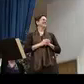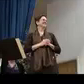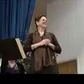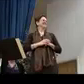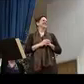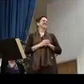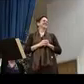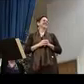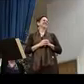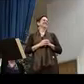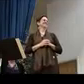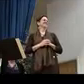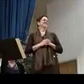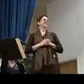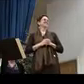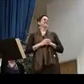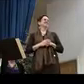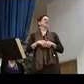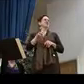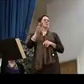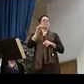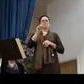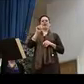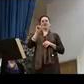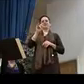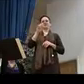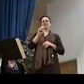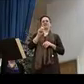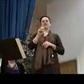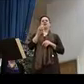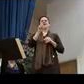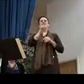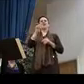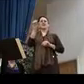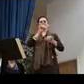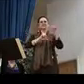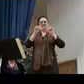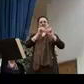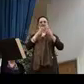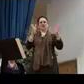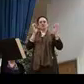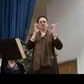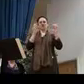Magdalene R. Lee, Associate of Science, General Education.